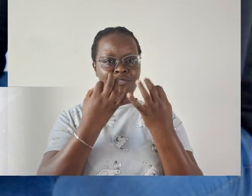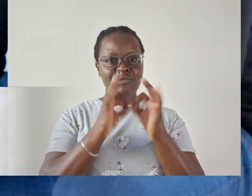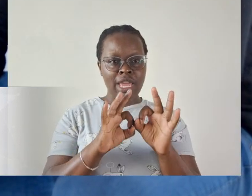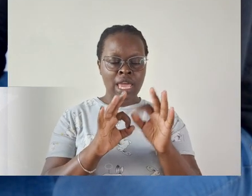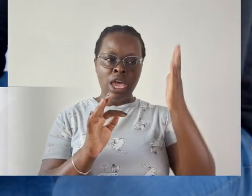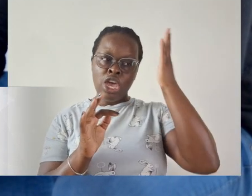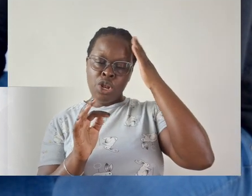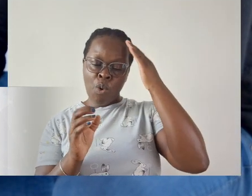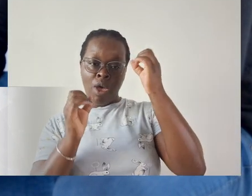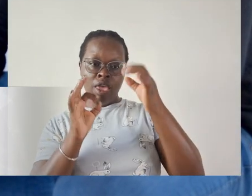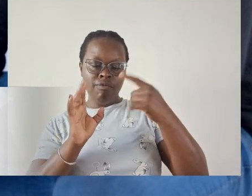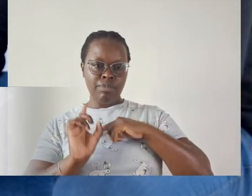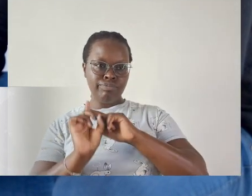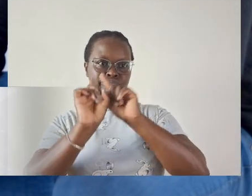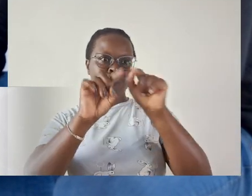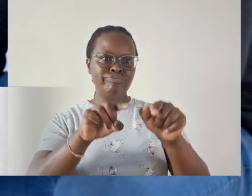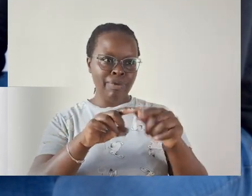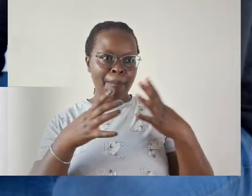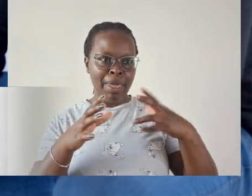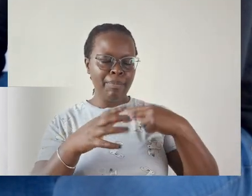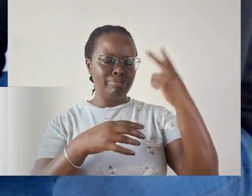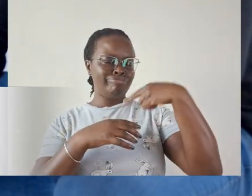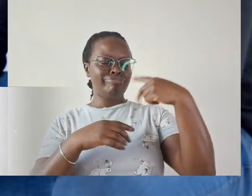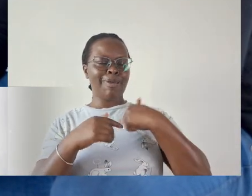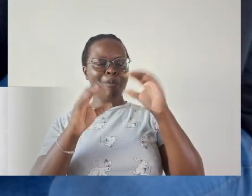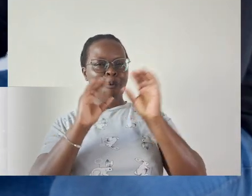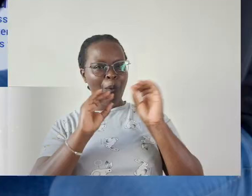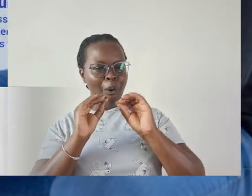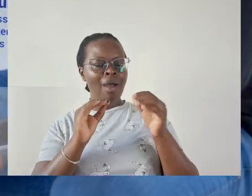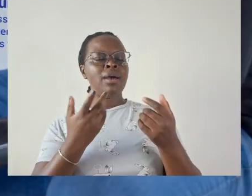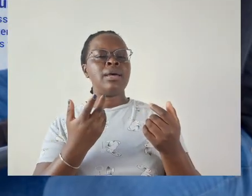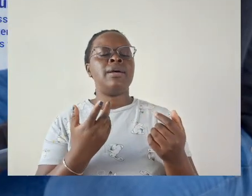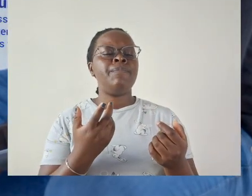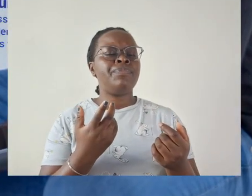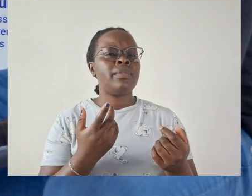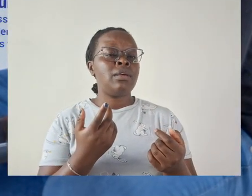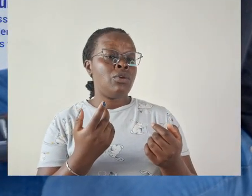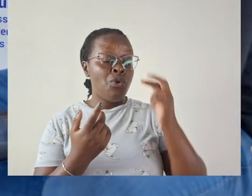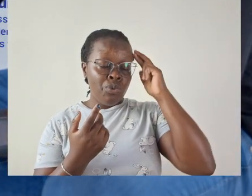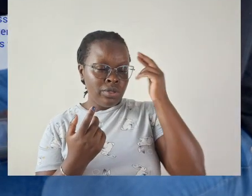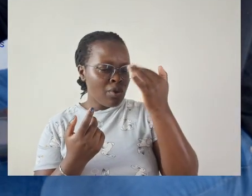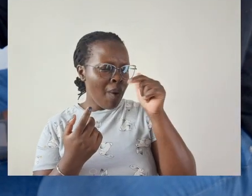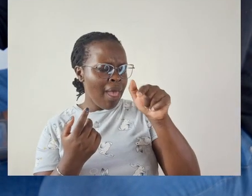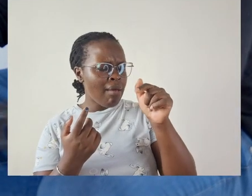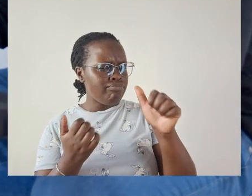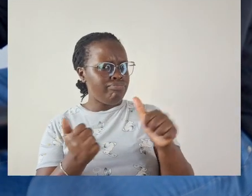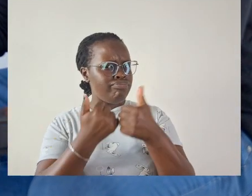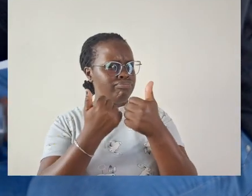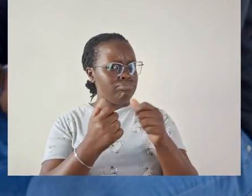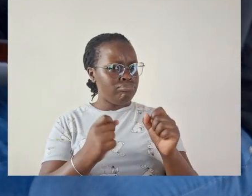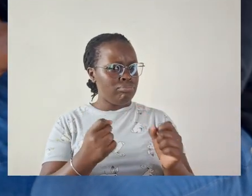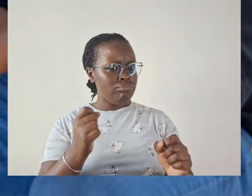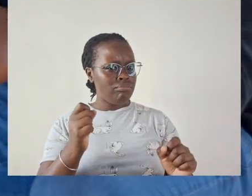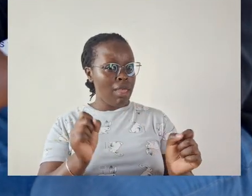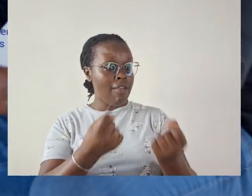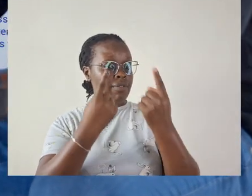will have a positive judgment because of other measures here and there. Yeah, and the reason why this event is happening today, this summit is